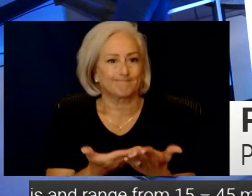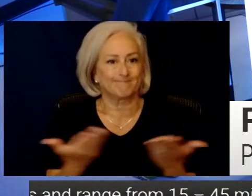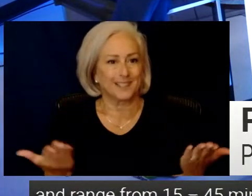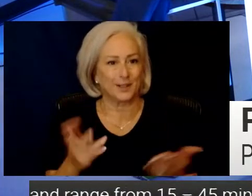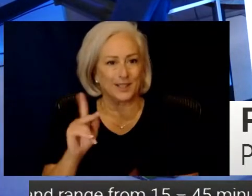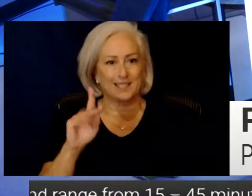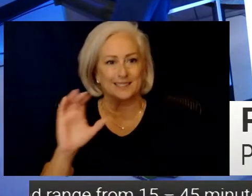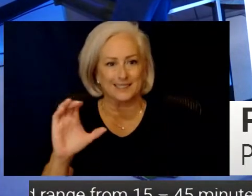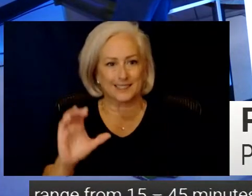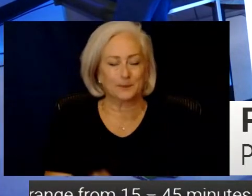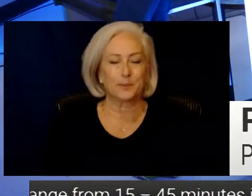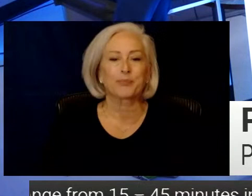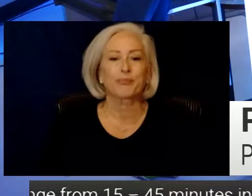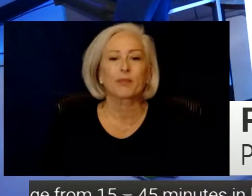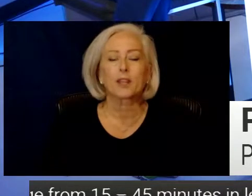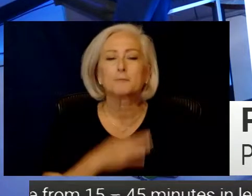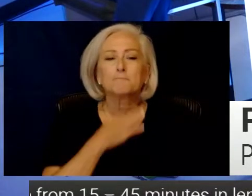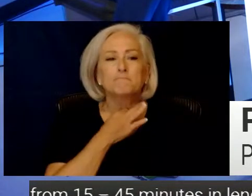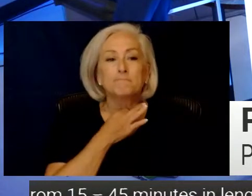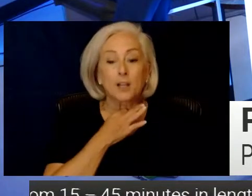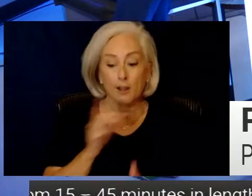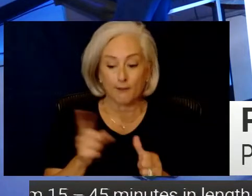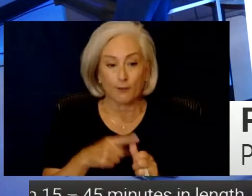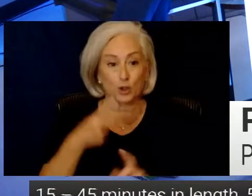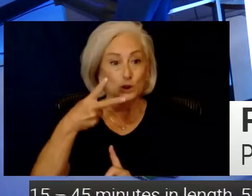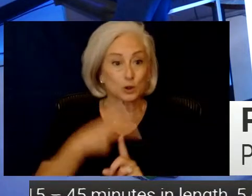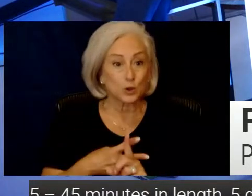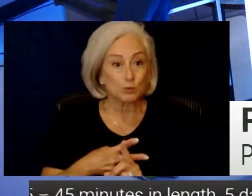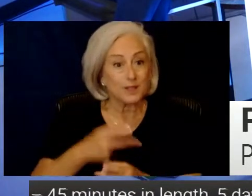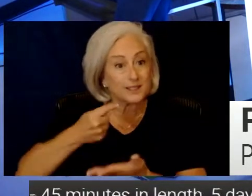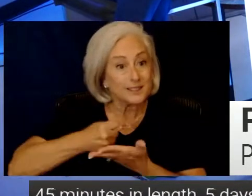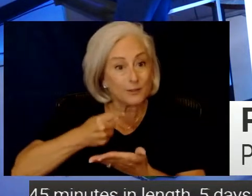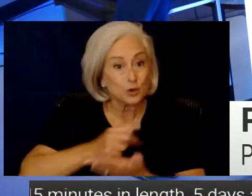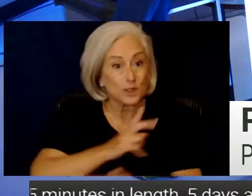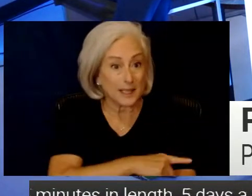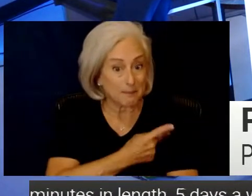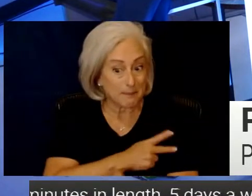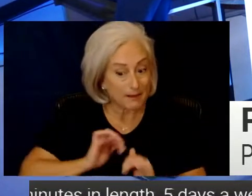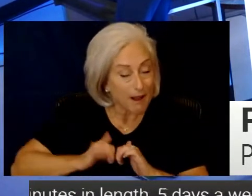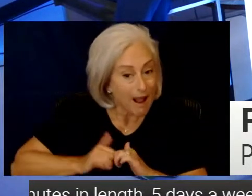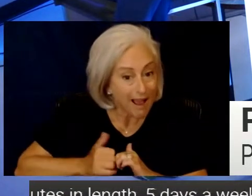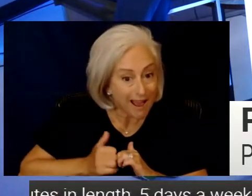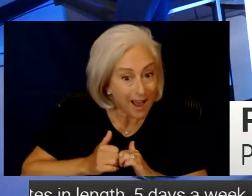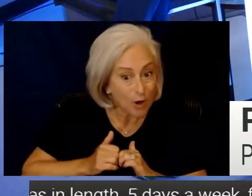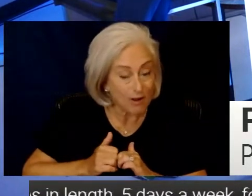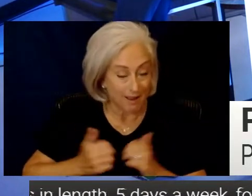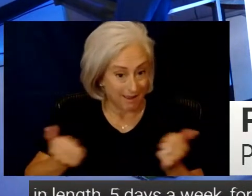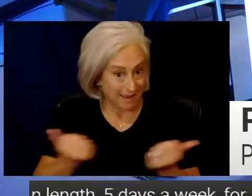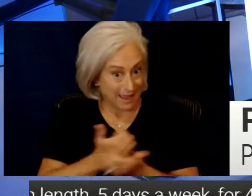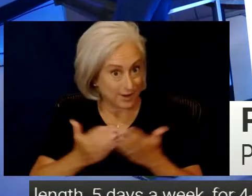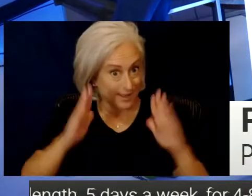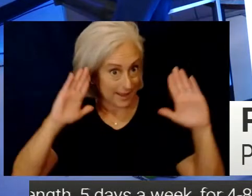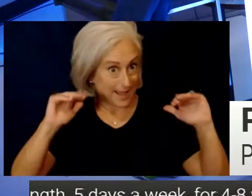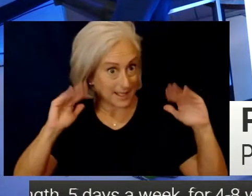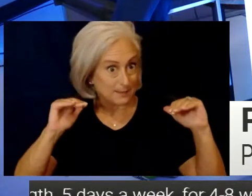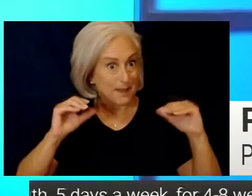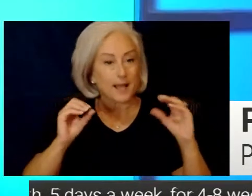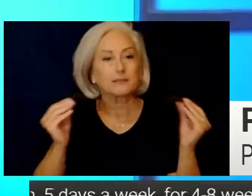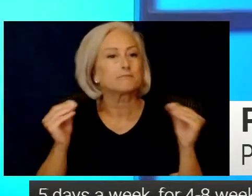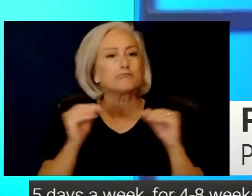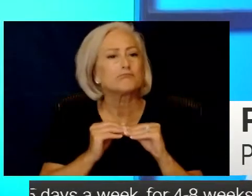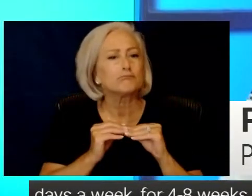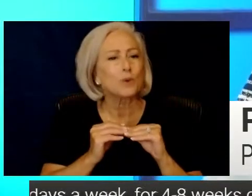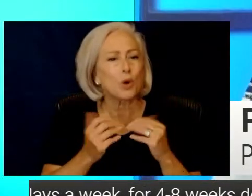2 months of treating patients been? And has it been all that you've expected, or has it been more? Dr. Chen? Well, I think it's been